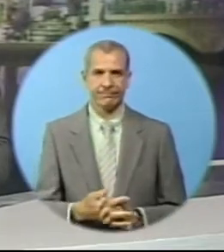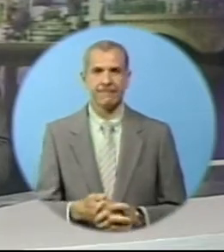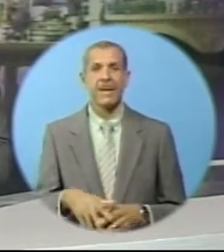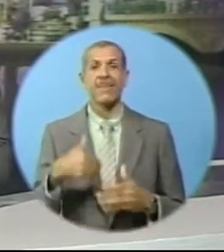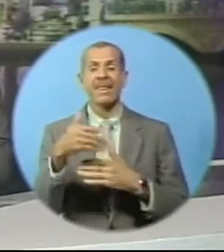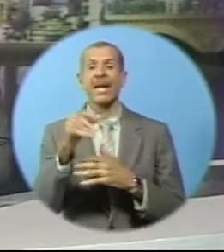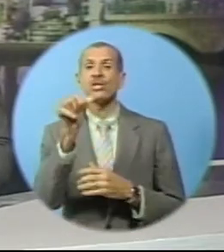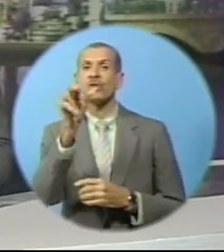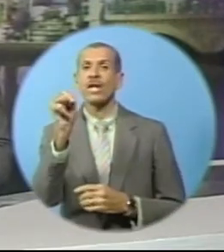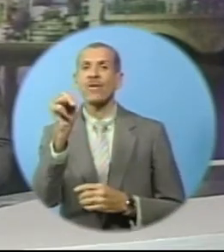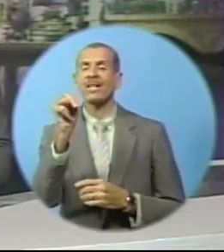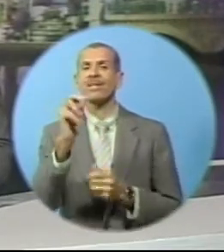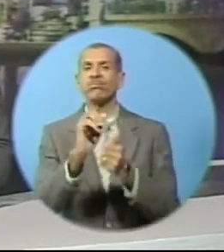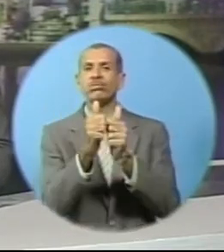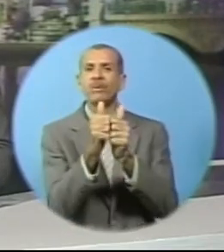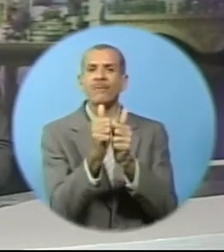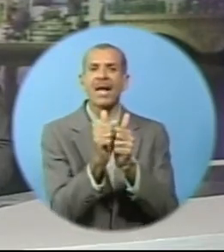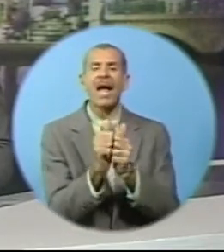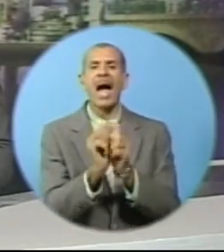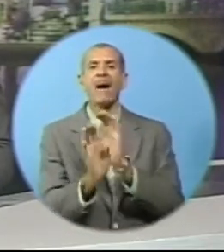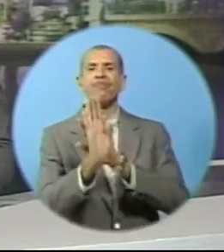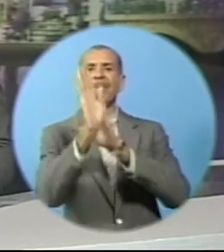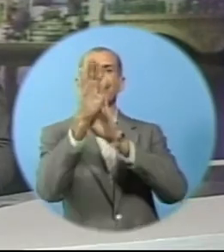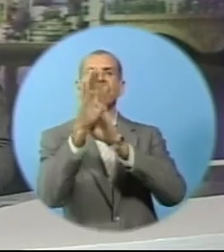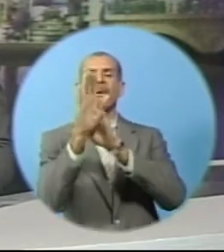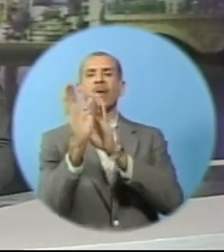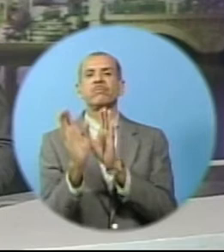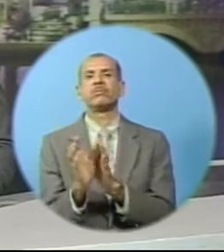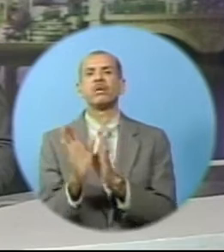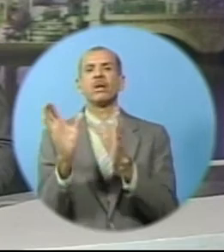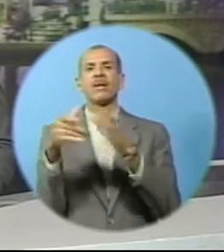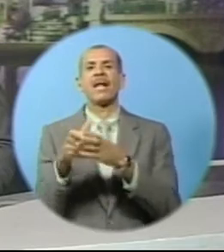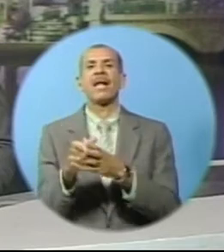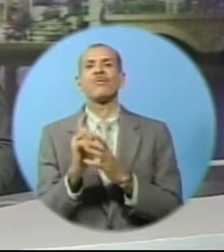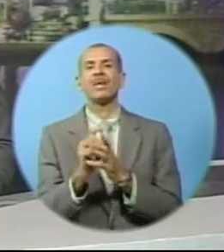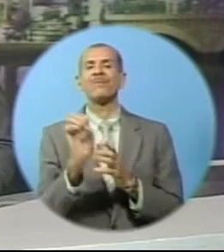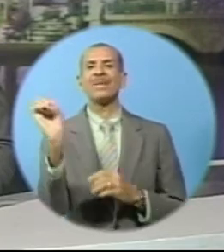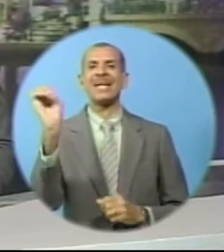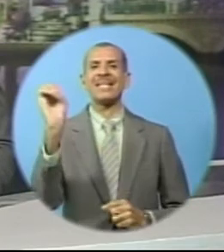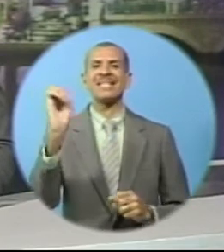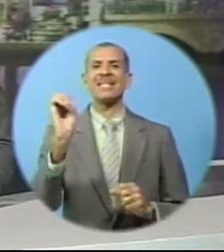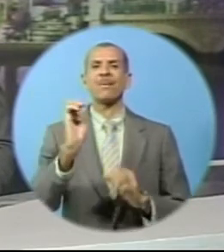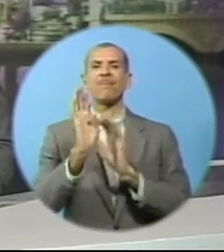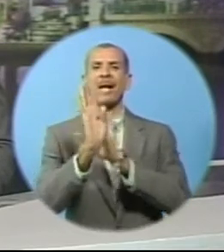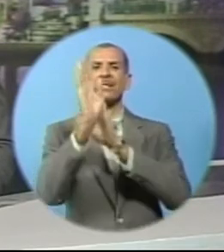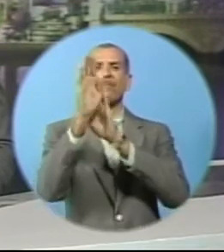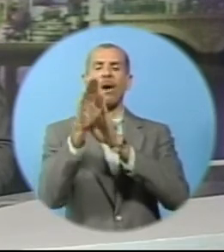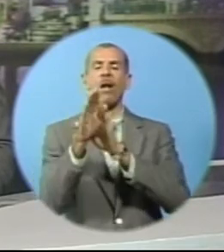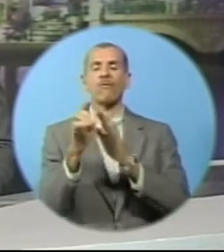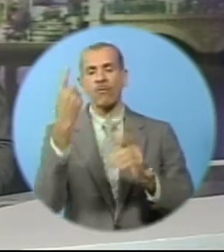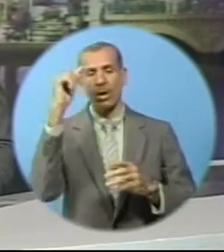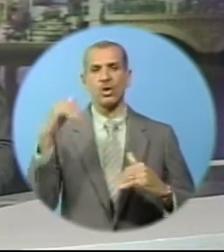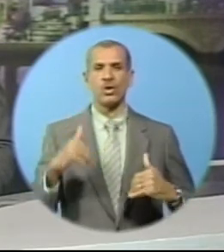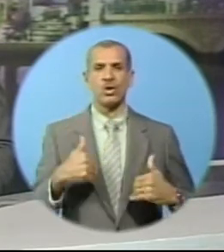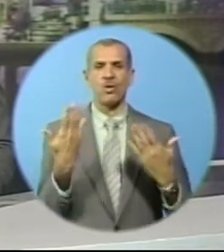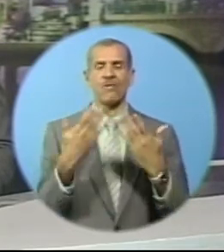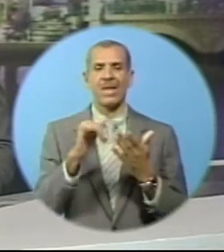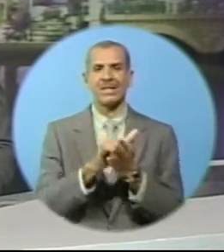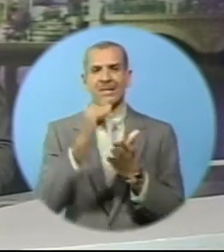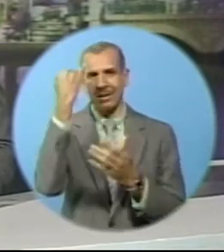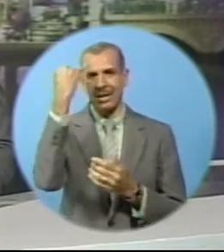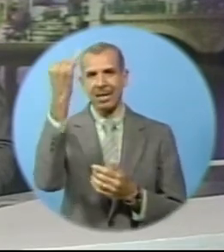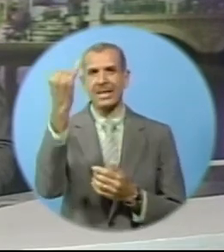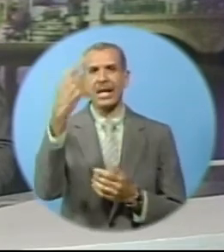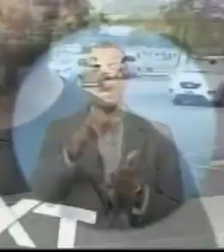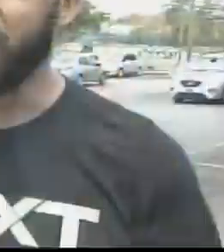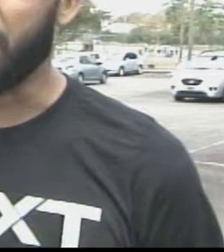Next Generation Athletics and Basketball Academy is offering an Easter basketball camp for the youth. The camp is the brainchild of